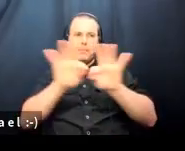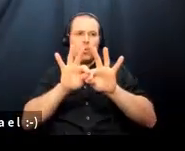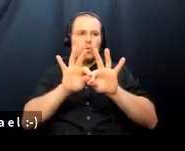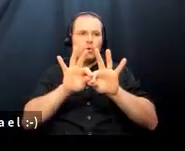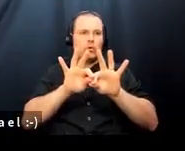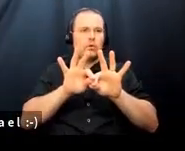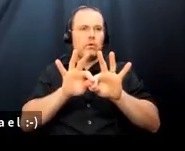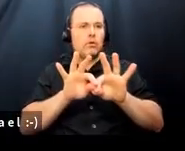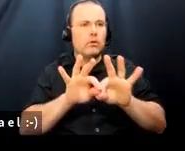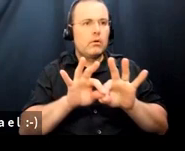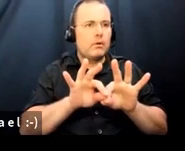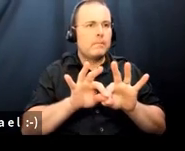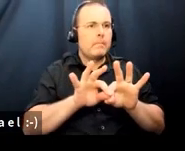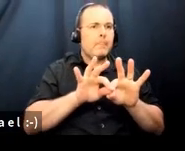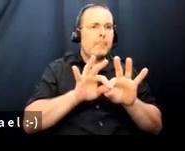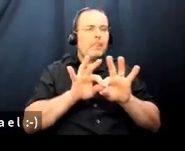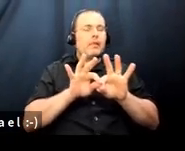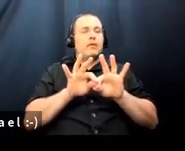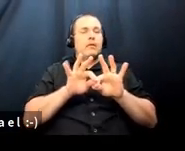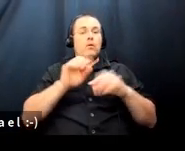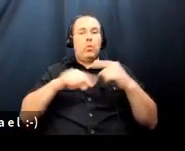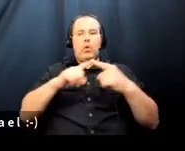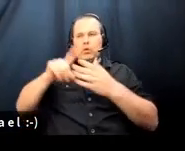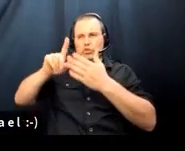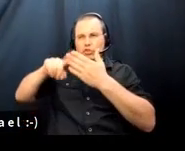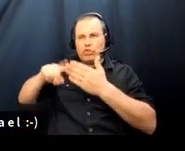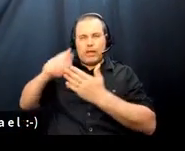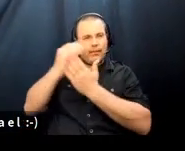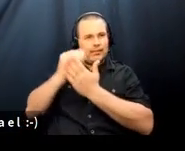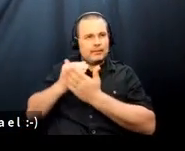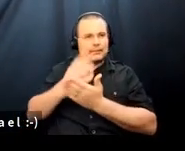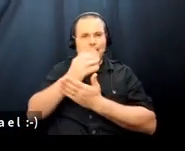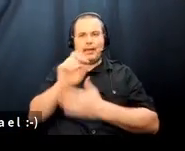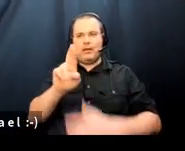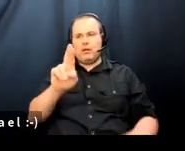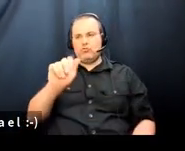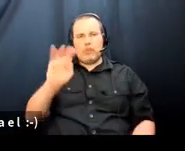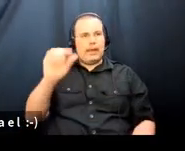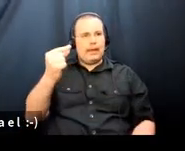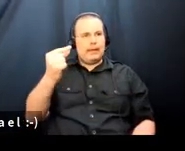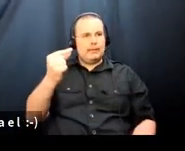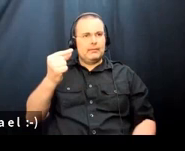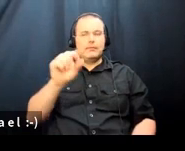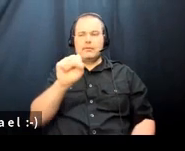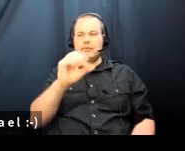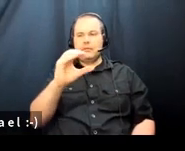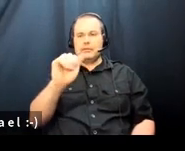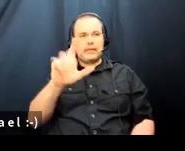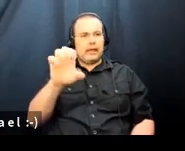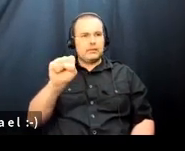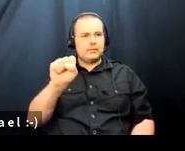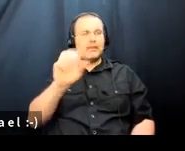at checklists and rating scales. Rating scales are things that are